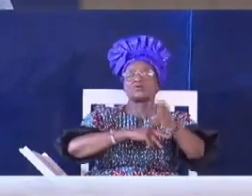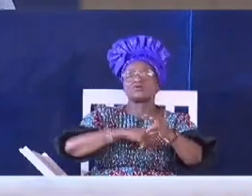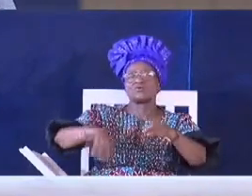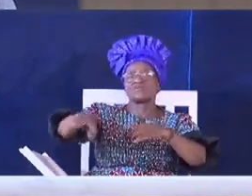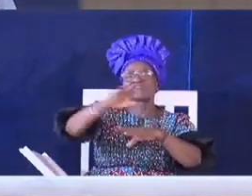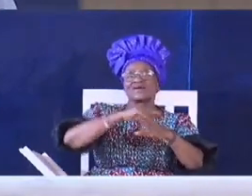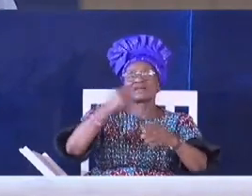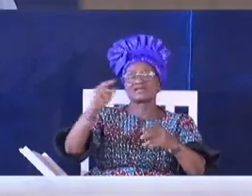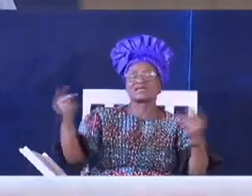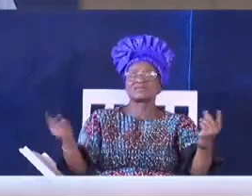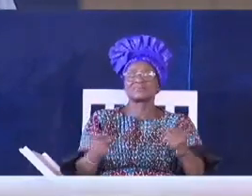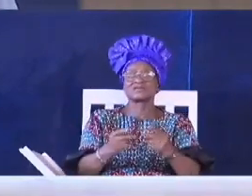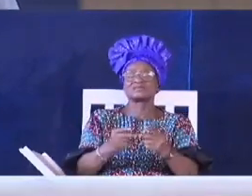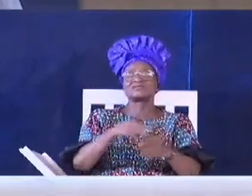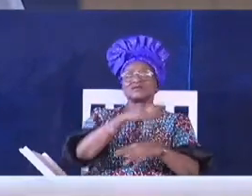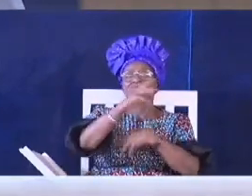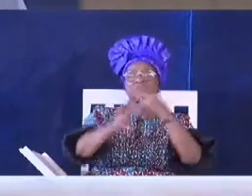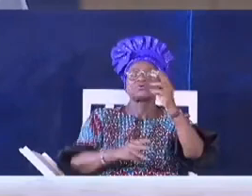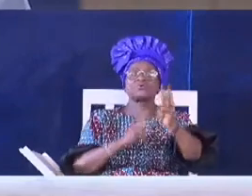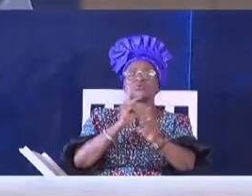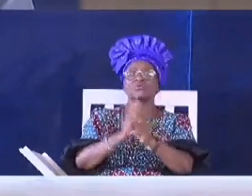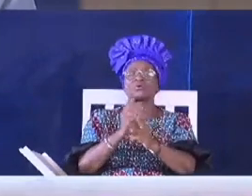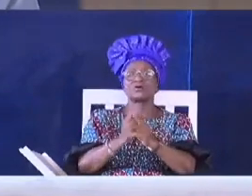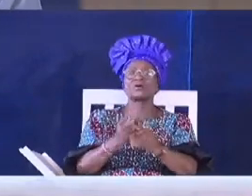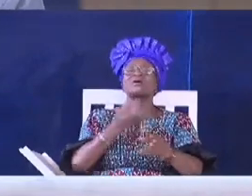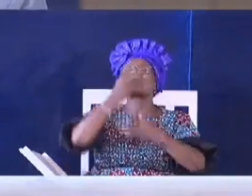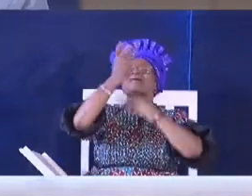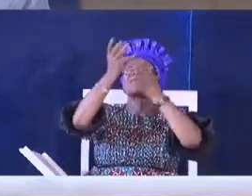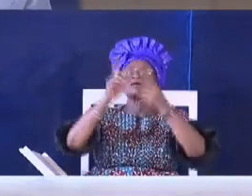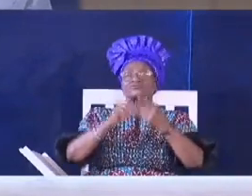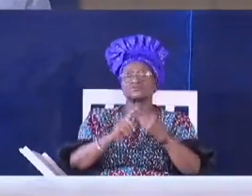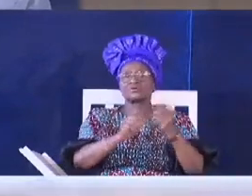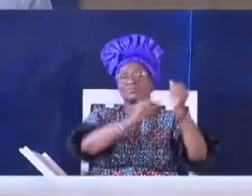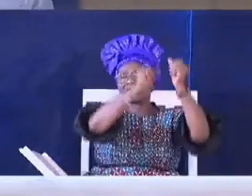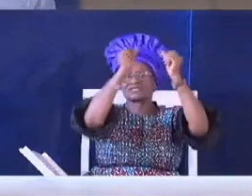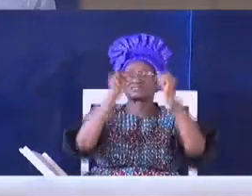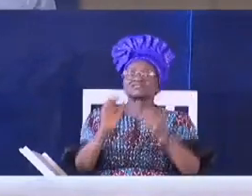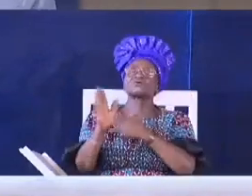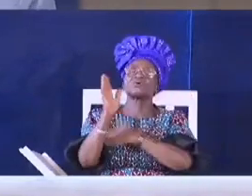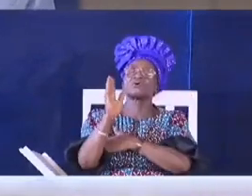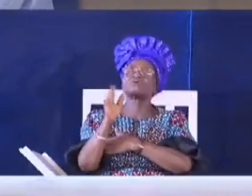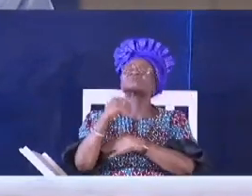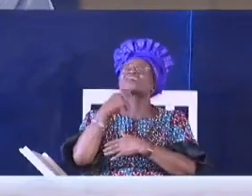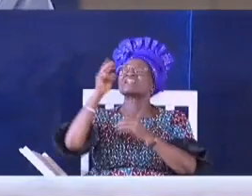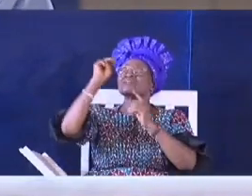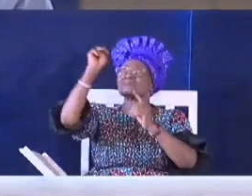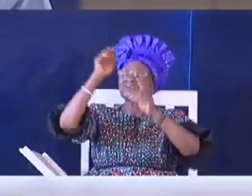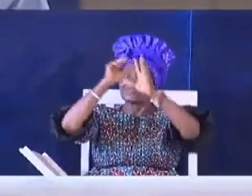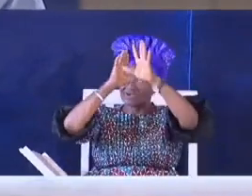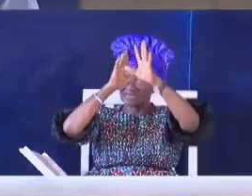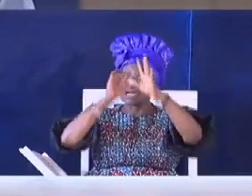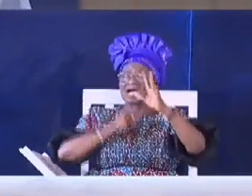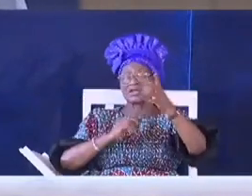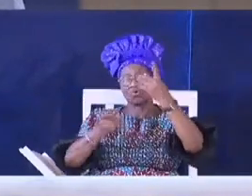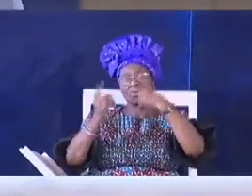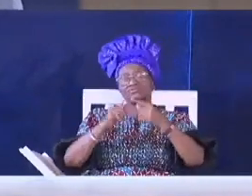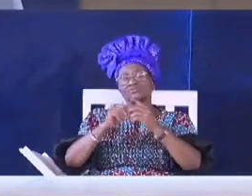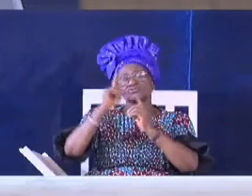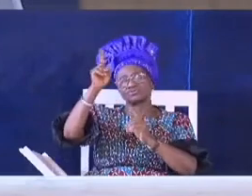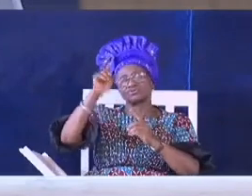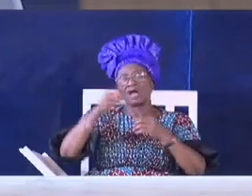the Almighty God. Tell him, "Please, I've come to you. Have mercy on me. Save my